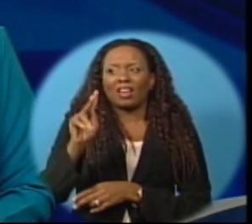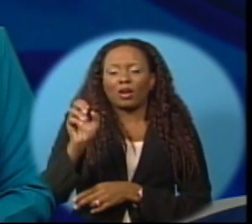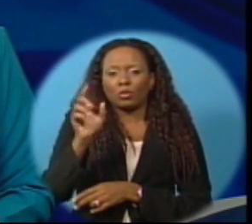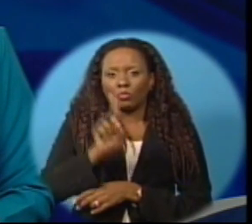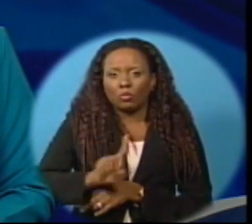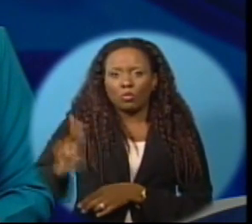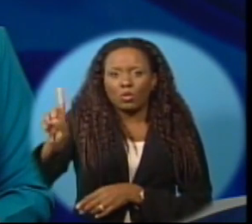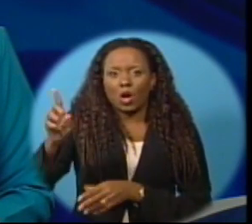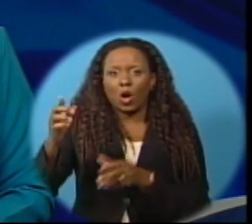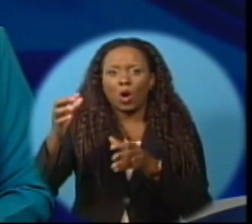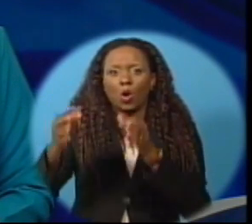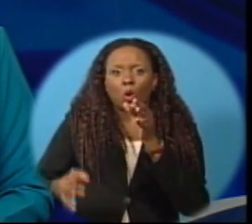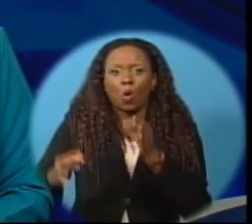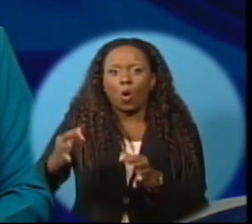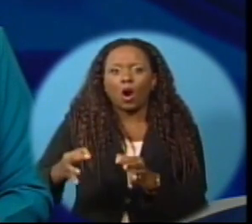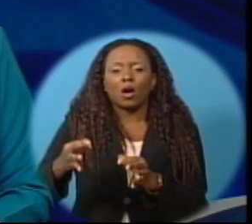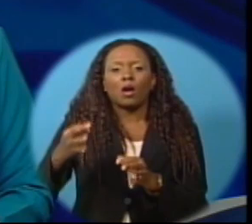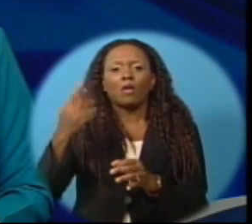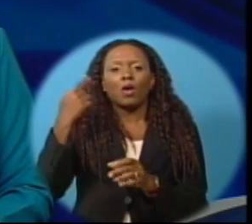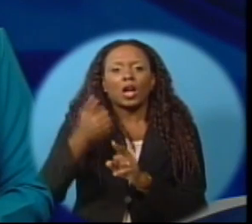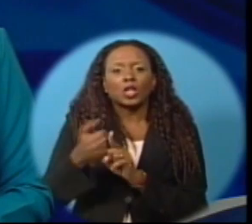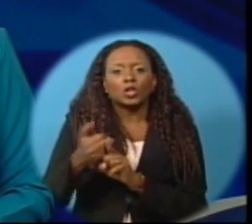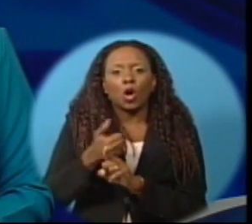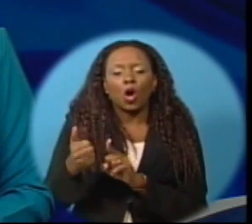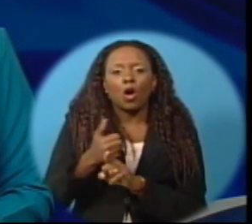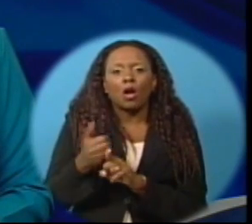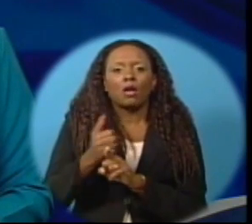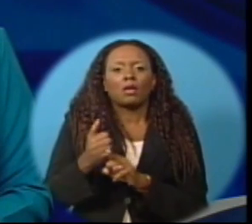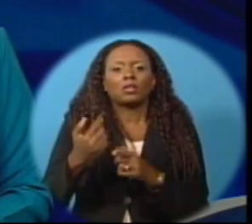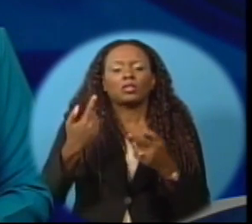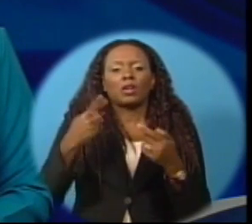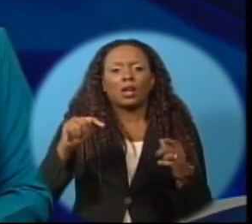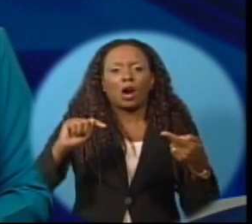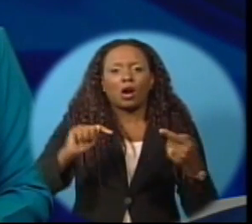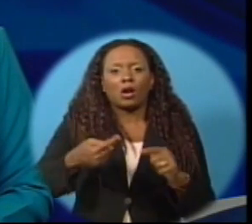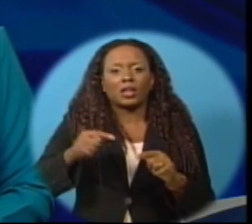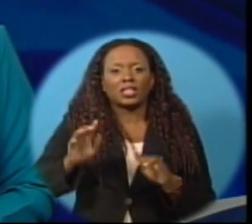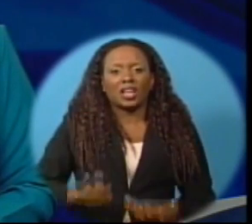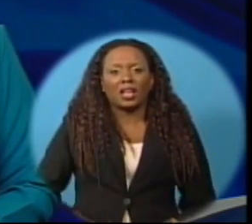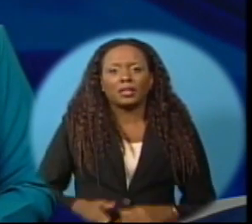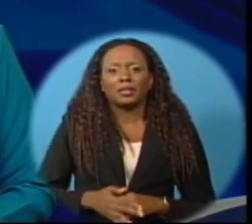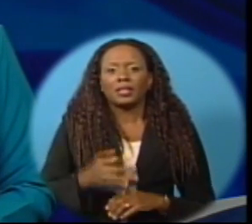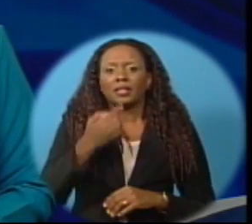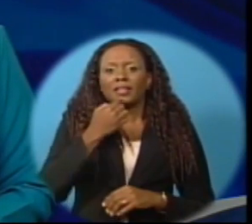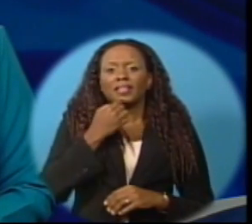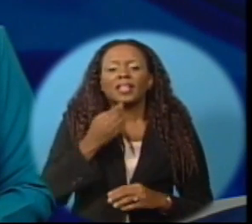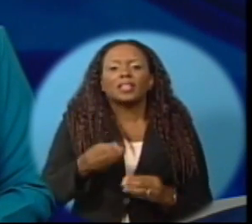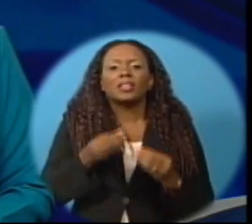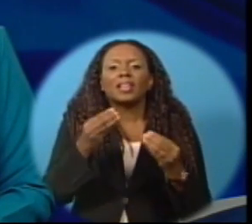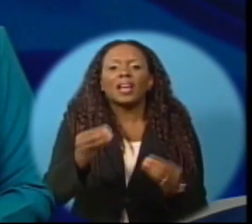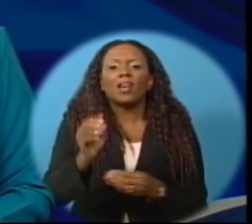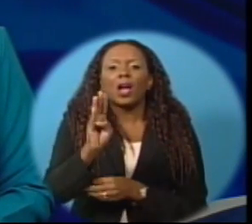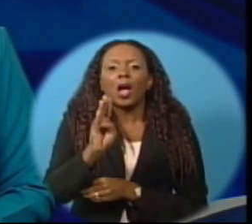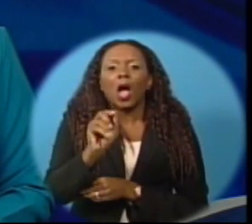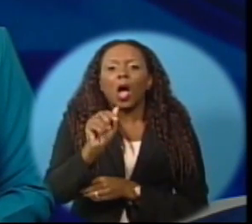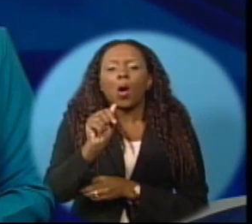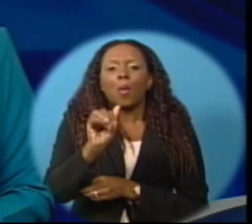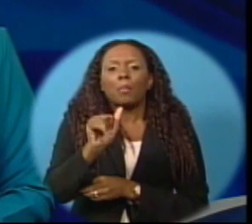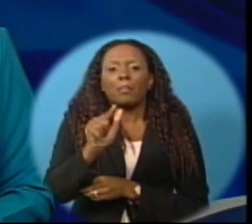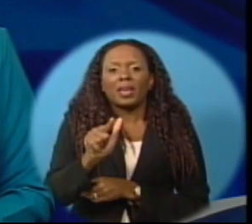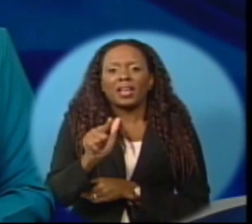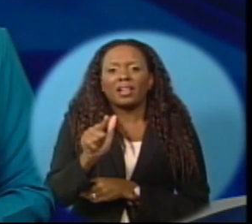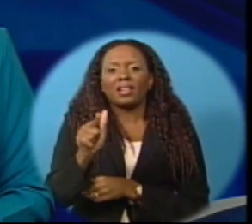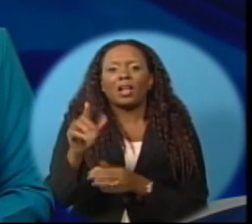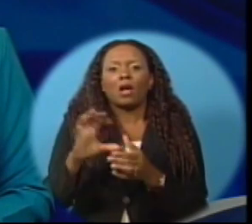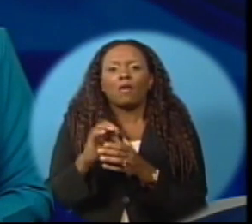Magistrates Court charged with assault and occasioning actual bodily harm to the child. Lawmen say Clark was granted bail to the tune